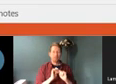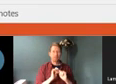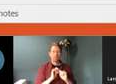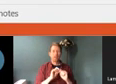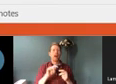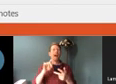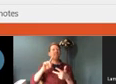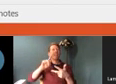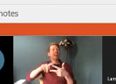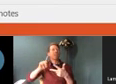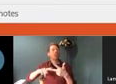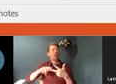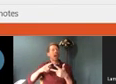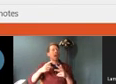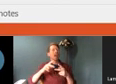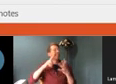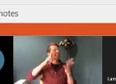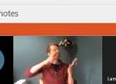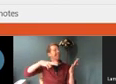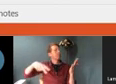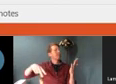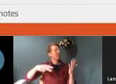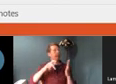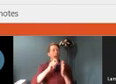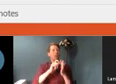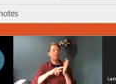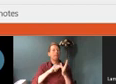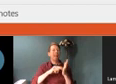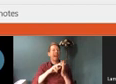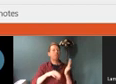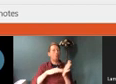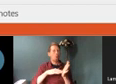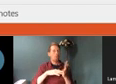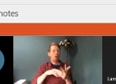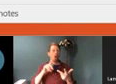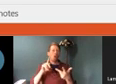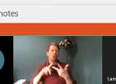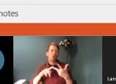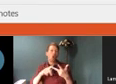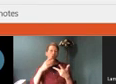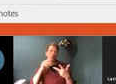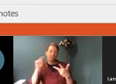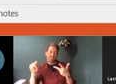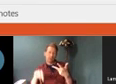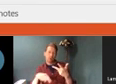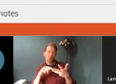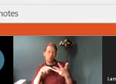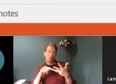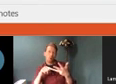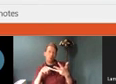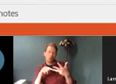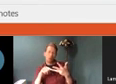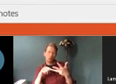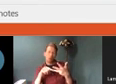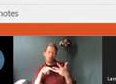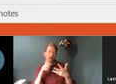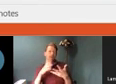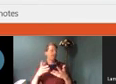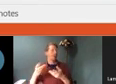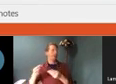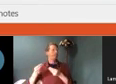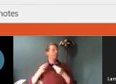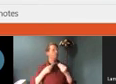platform. You could also have long-range sequencing with PacBio, or long-range but very mobile, which